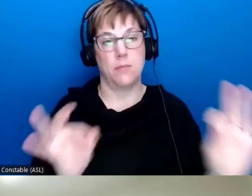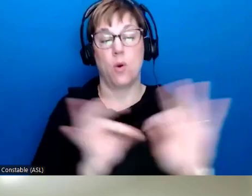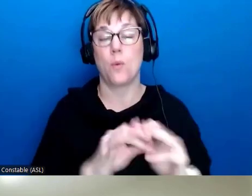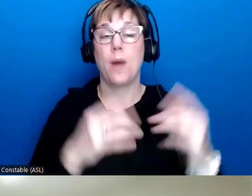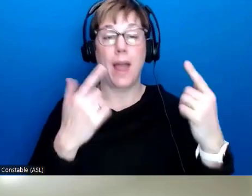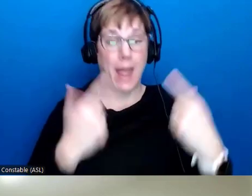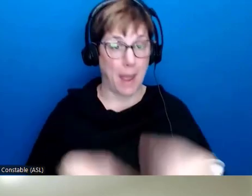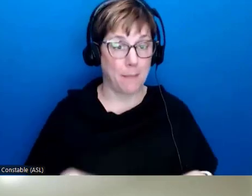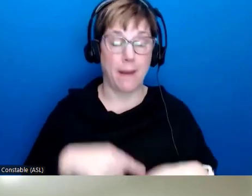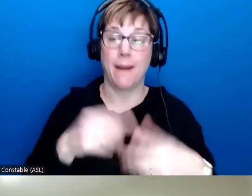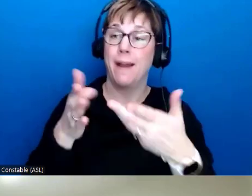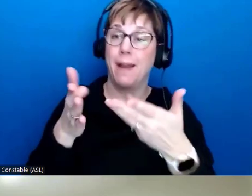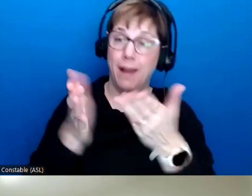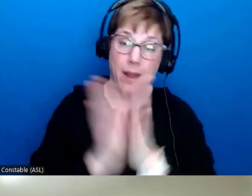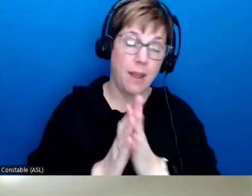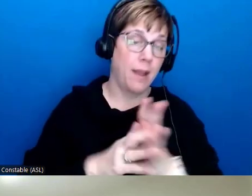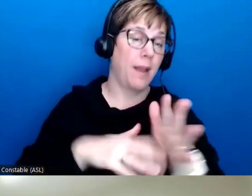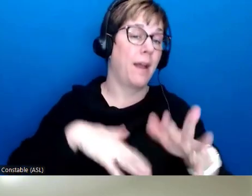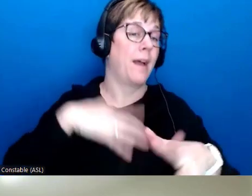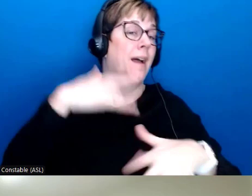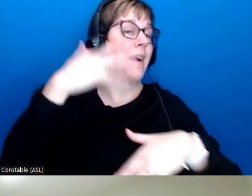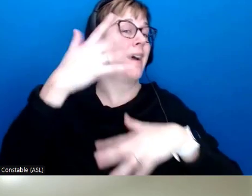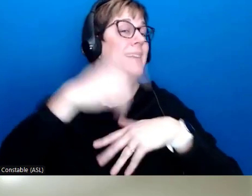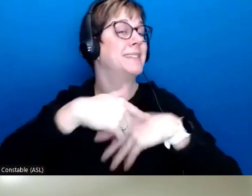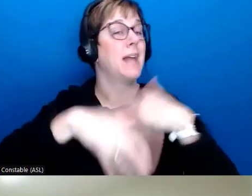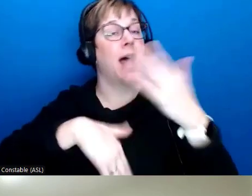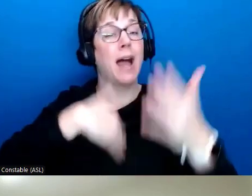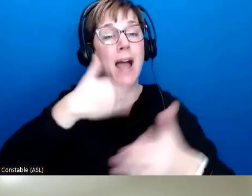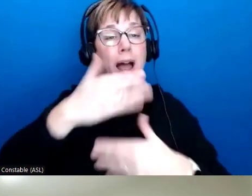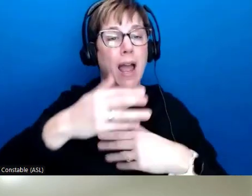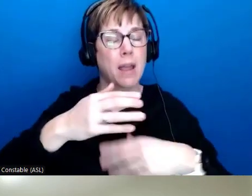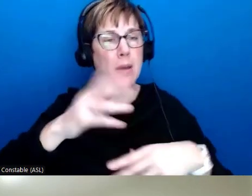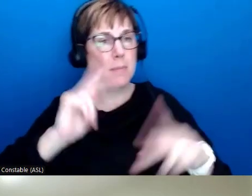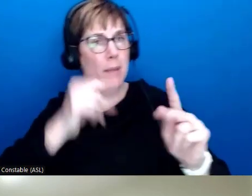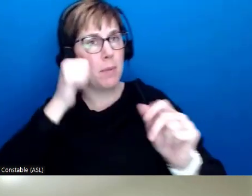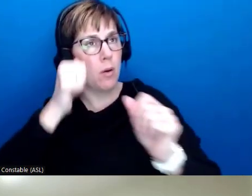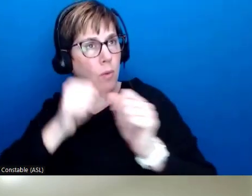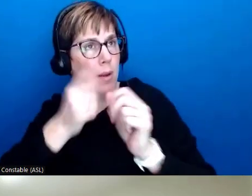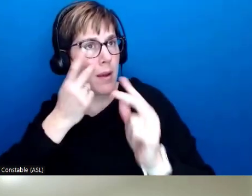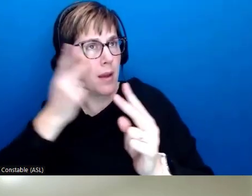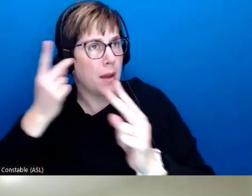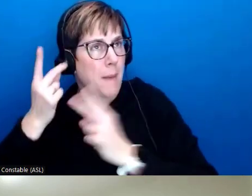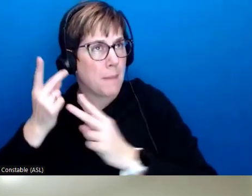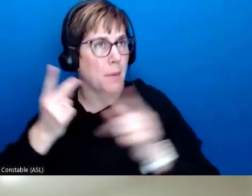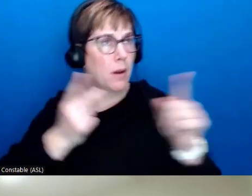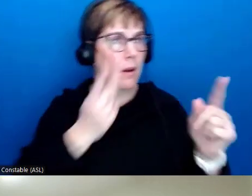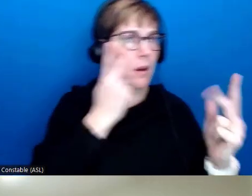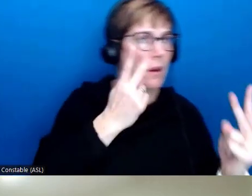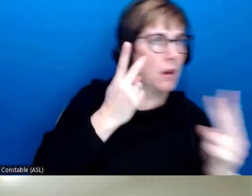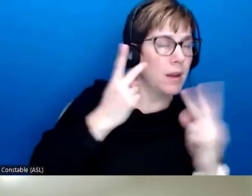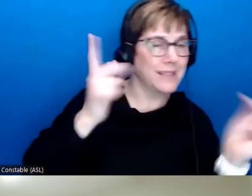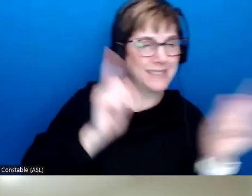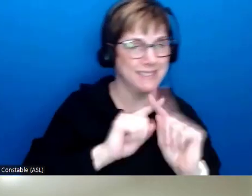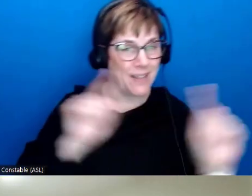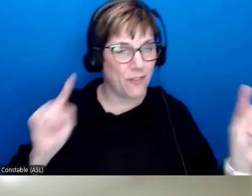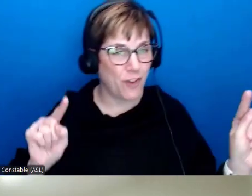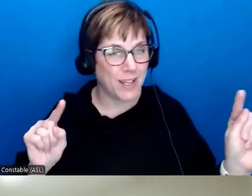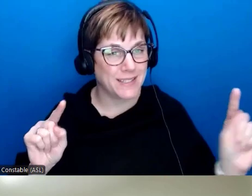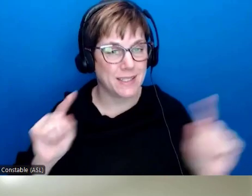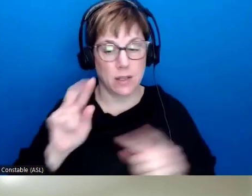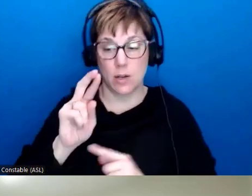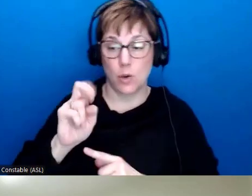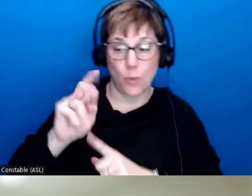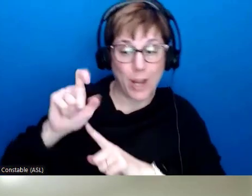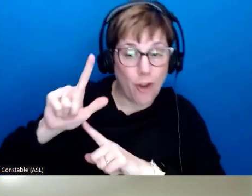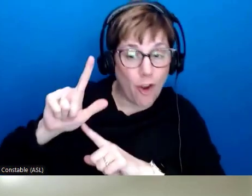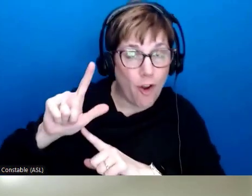on, and people tend to recall things differently, and people interpret conversations differently as well. So if you have a paper trail,